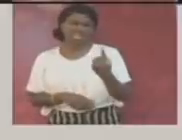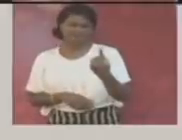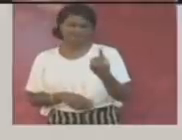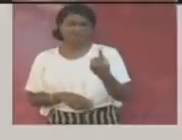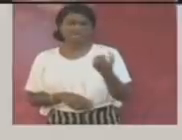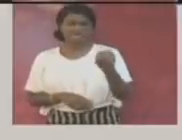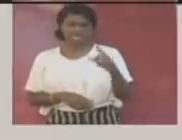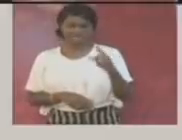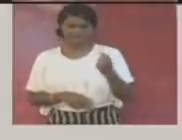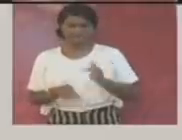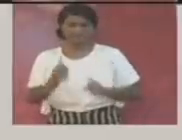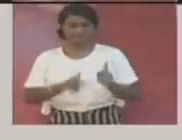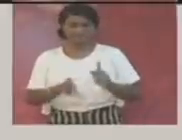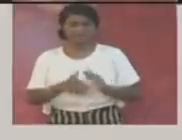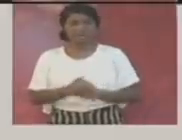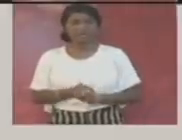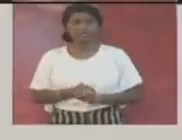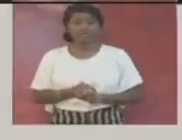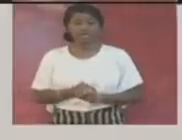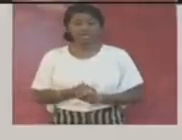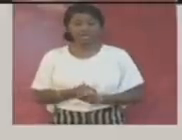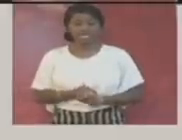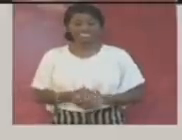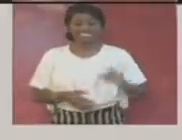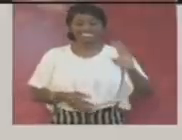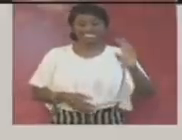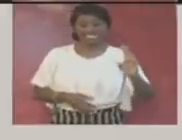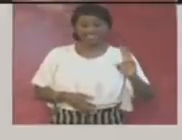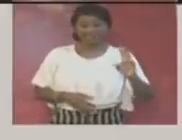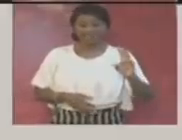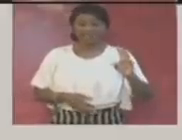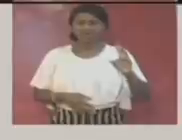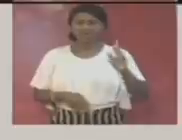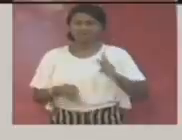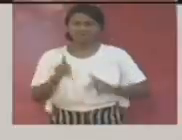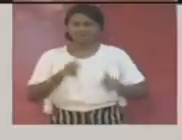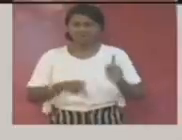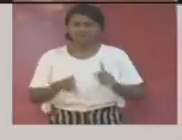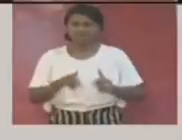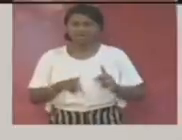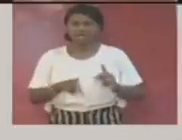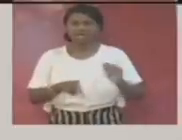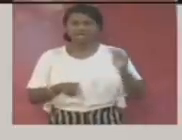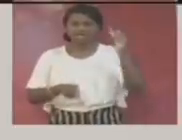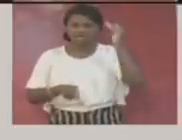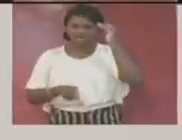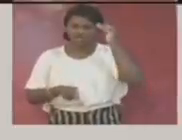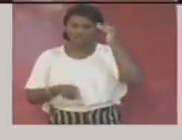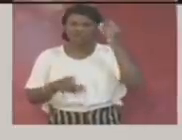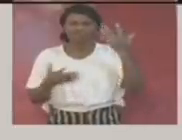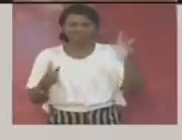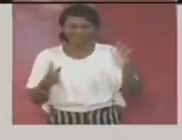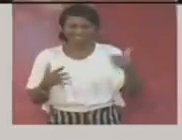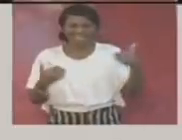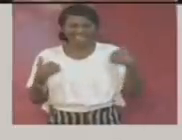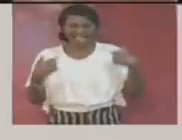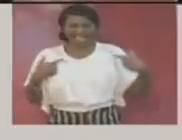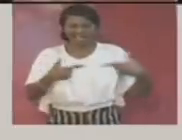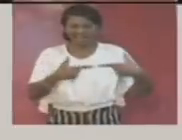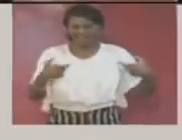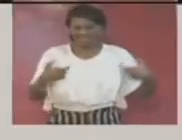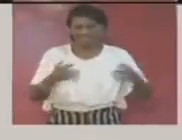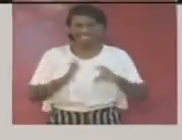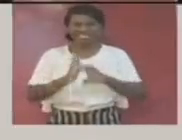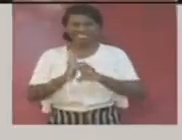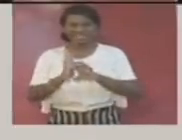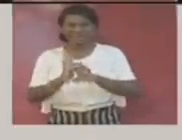incidents occurring. Out of the 11 cases, 7 were in known persons who already had severe allergic reactions to other things, for